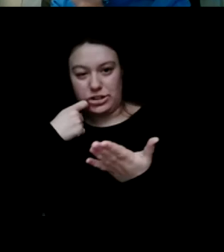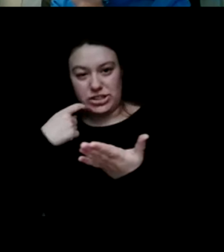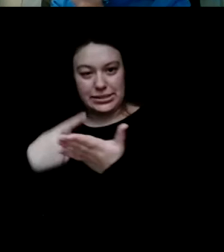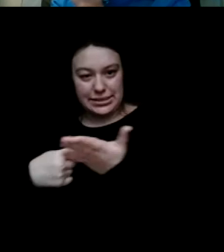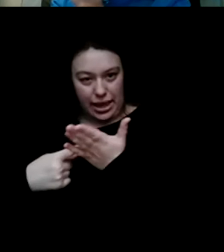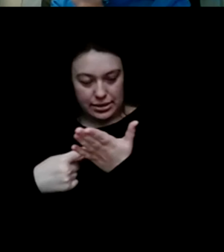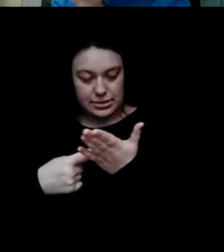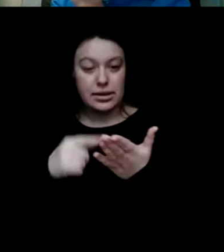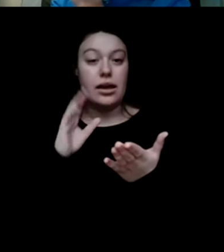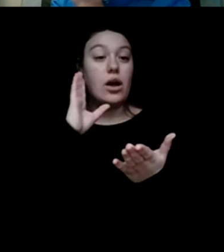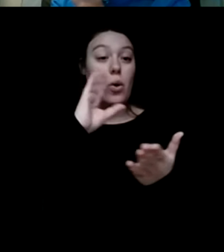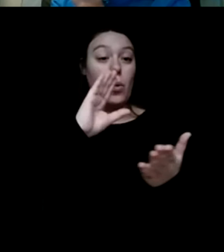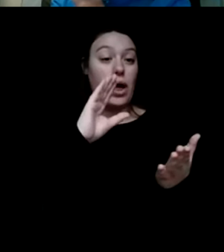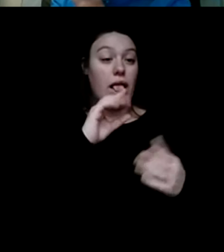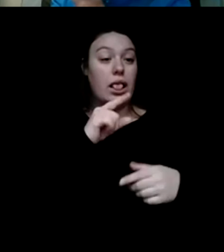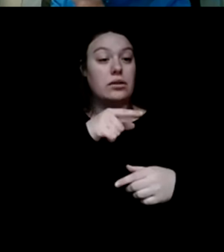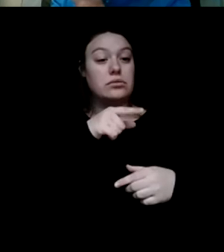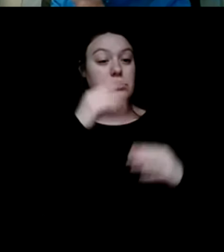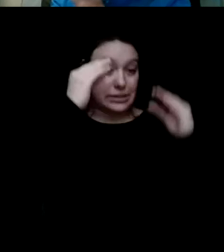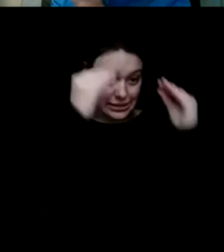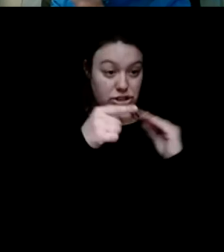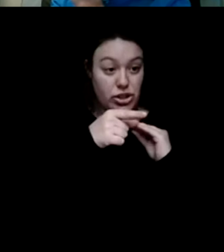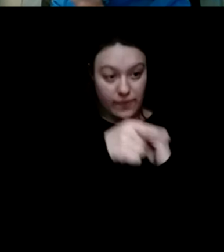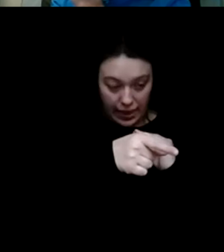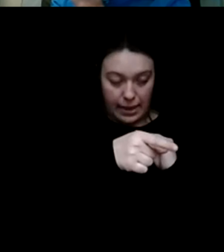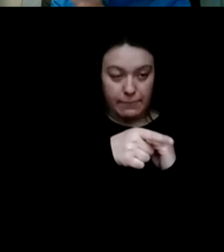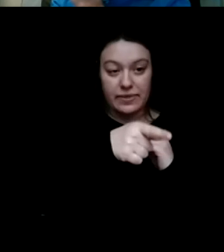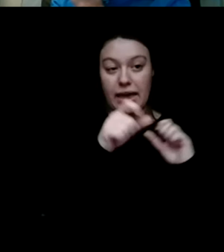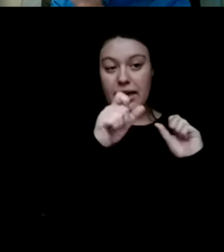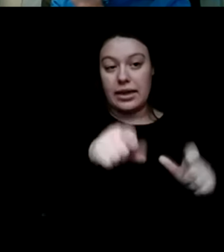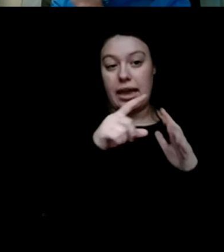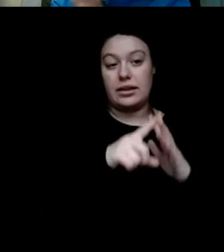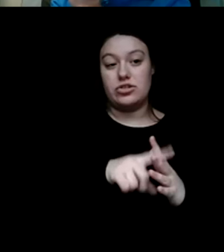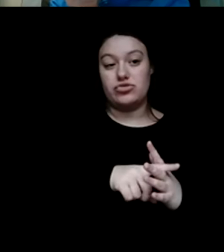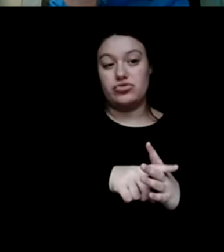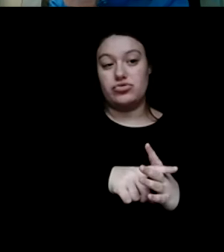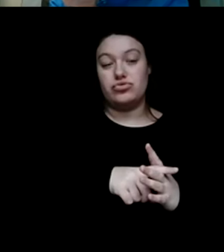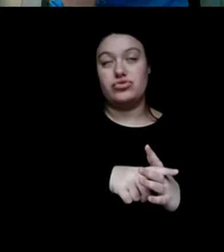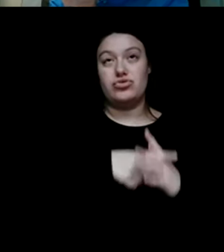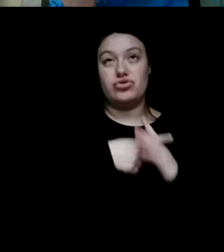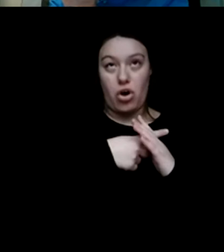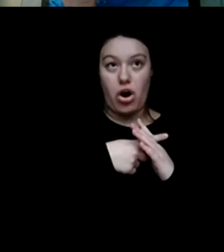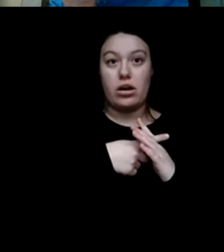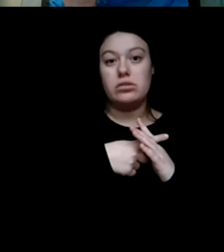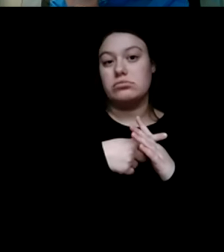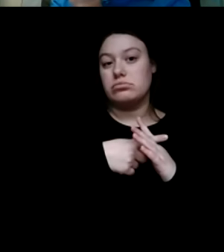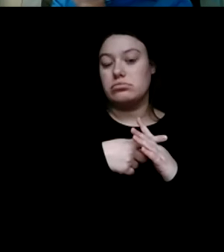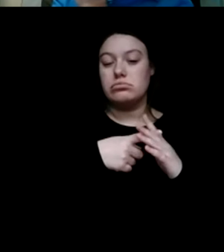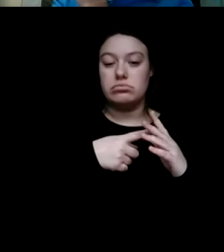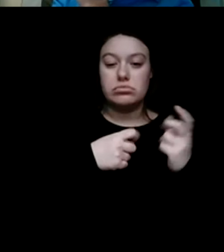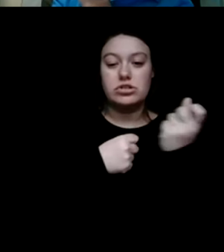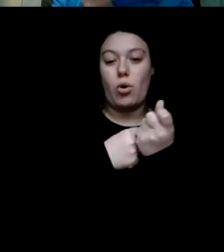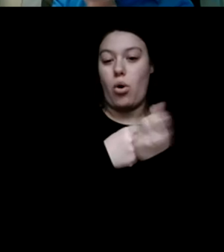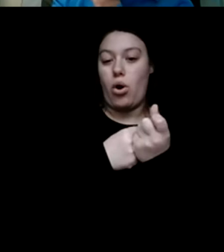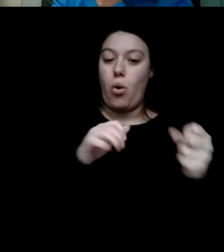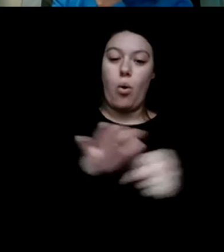ecosystem that allows me to manage such a large group. But we have more check-ins with different groups as far as